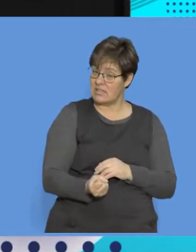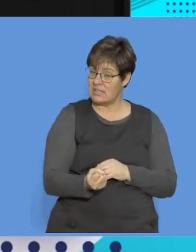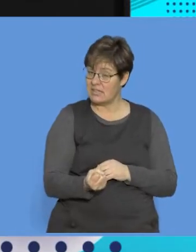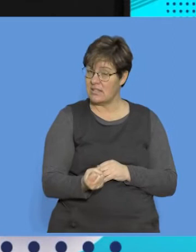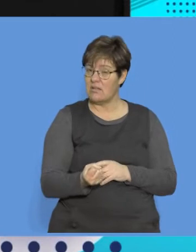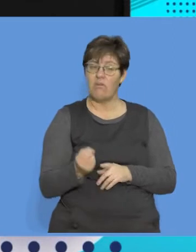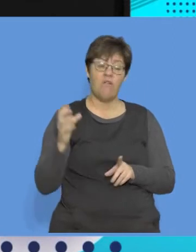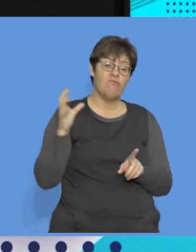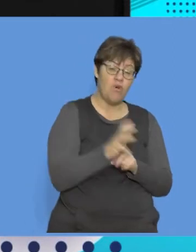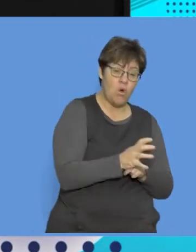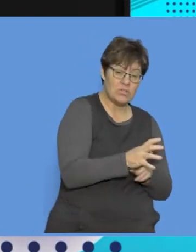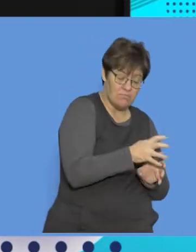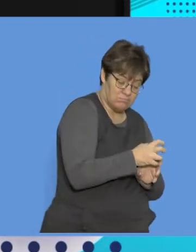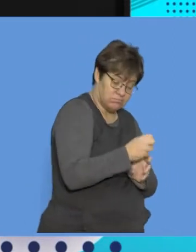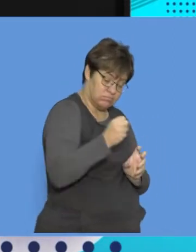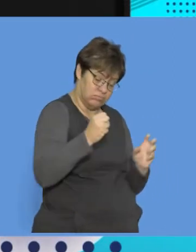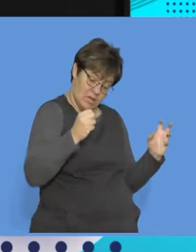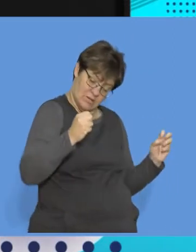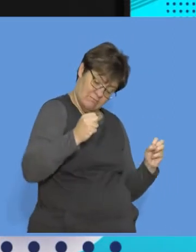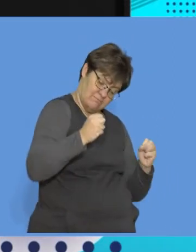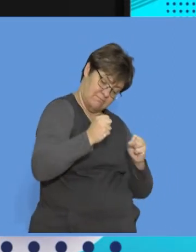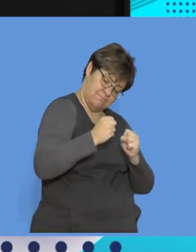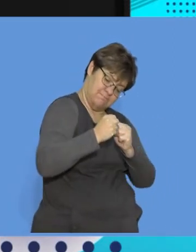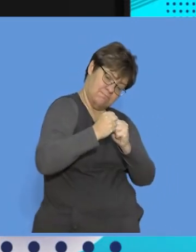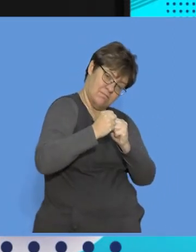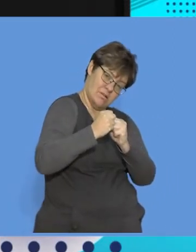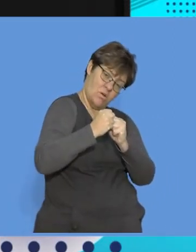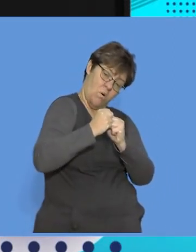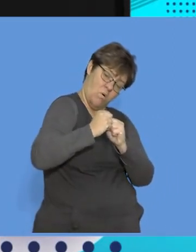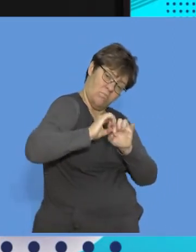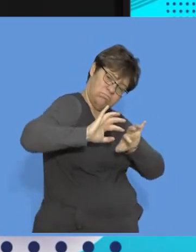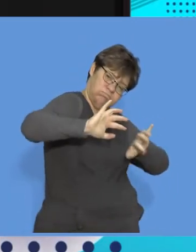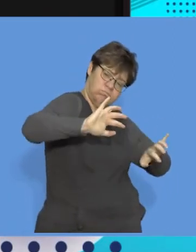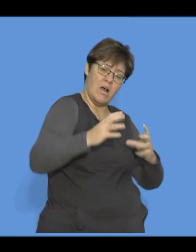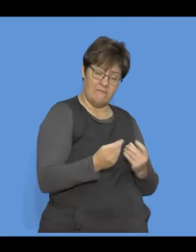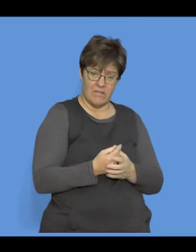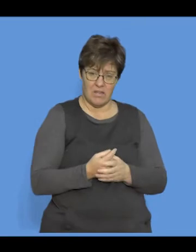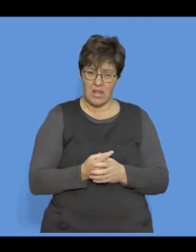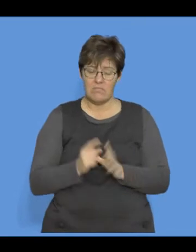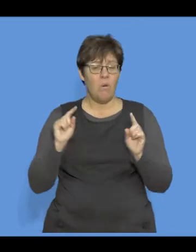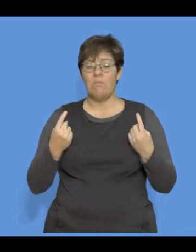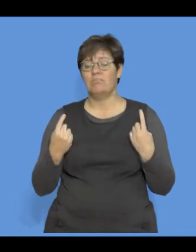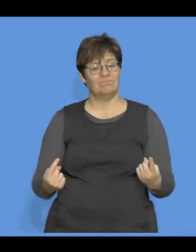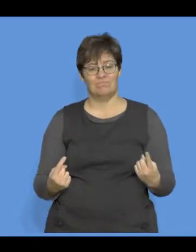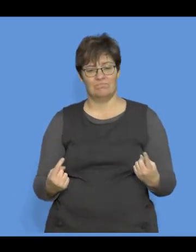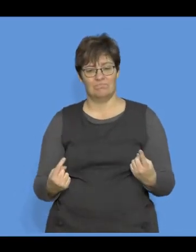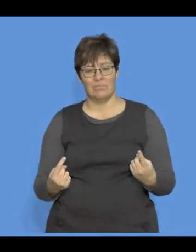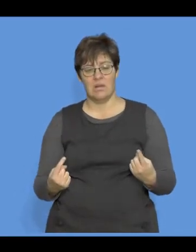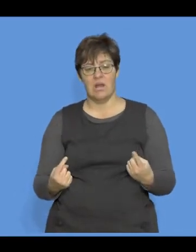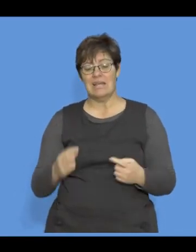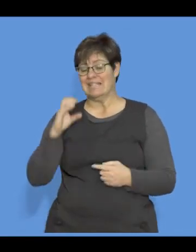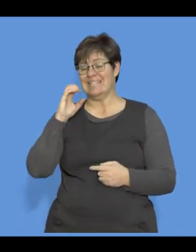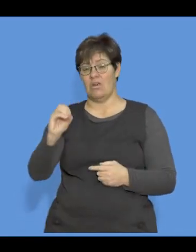of attraction between any objects that have mass. So it is not possible for there to be